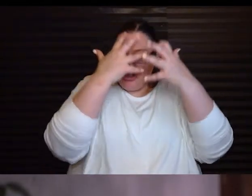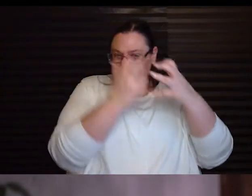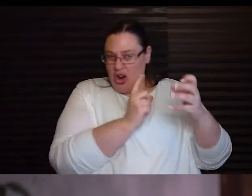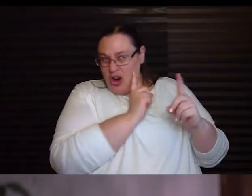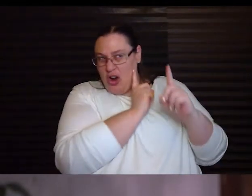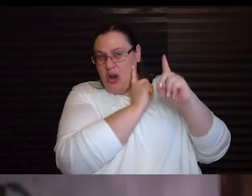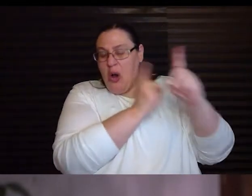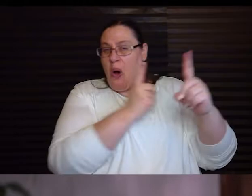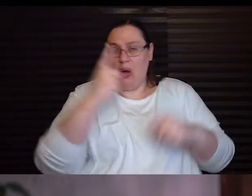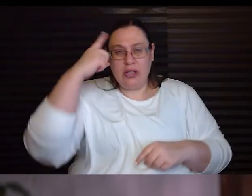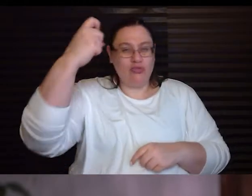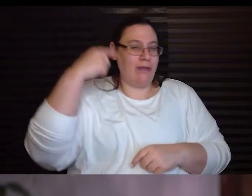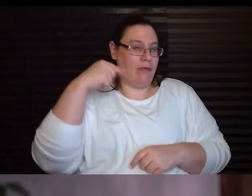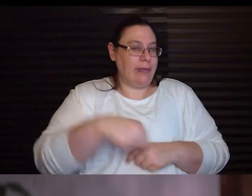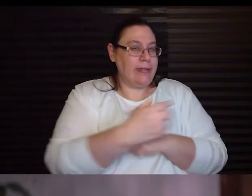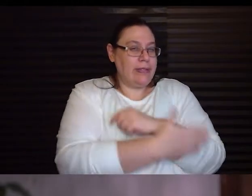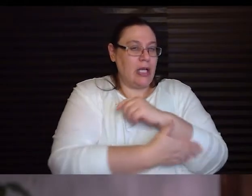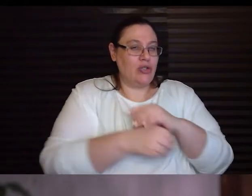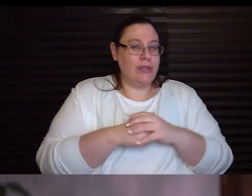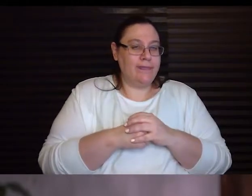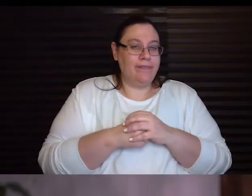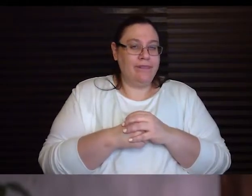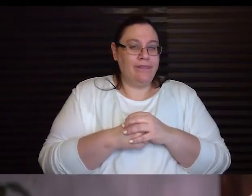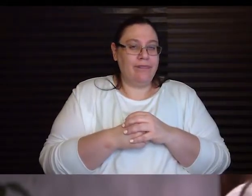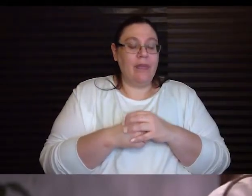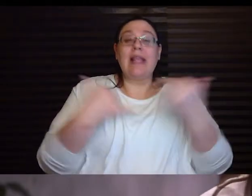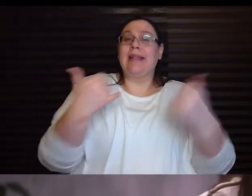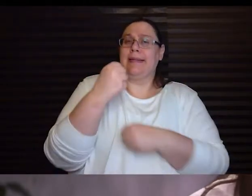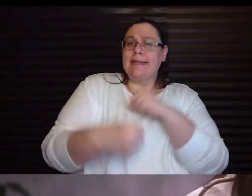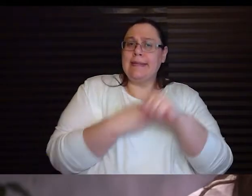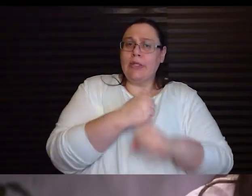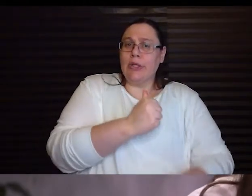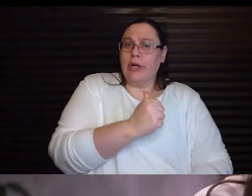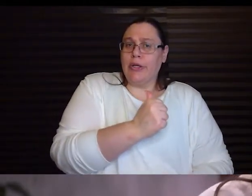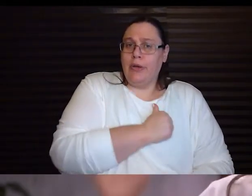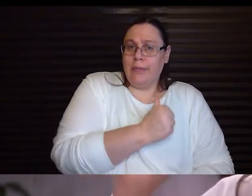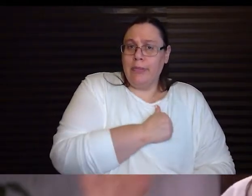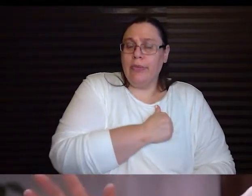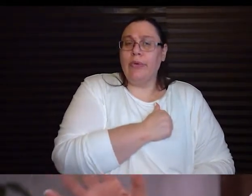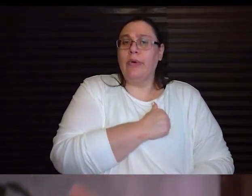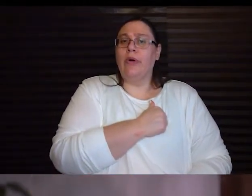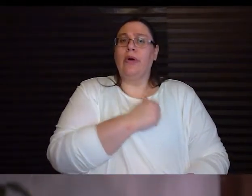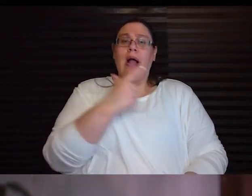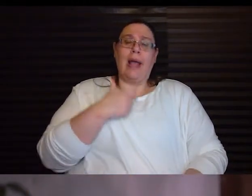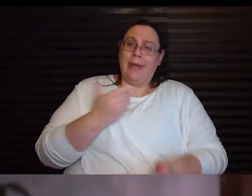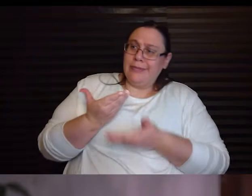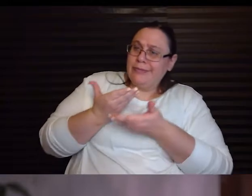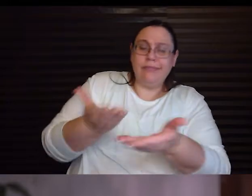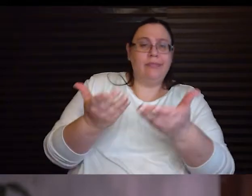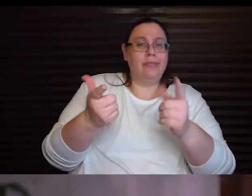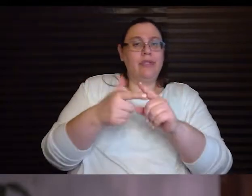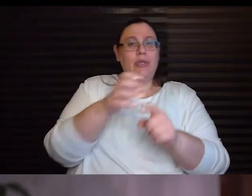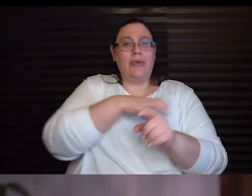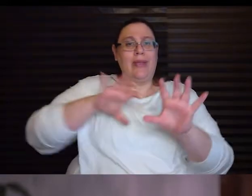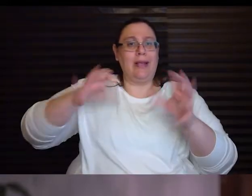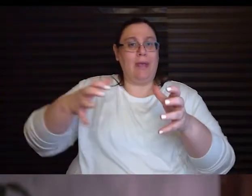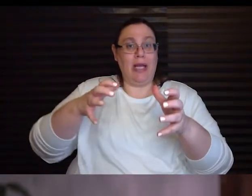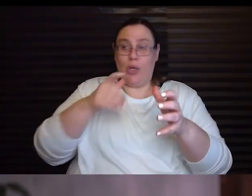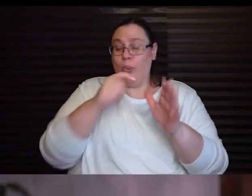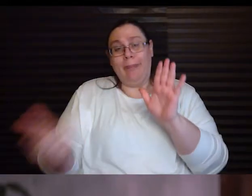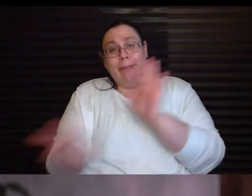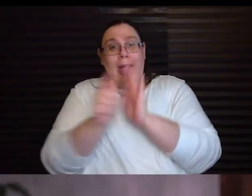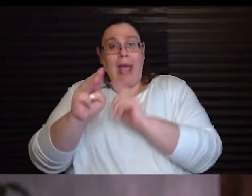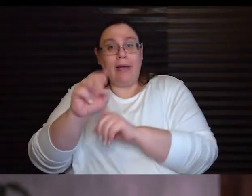country. And so on this Yom Kippur, I must bring before the committee that banned